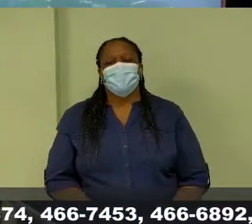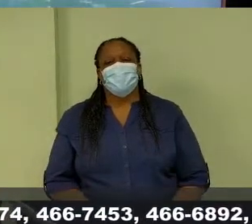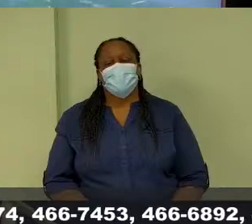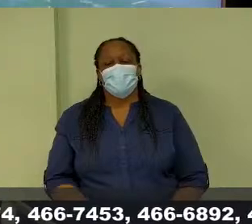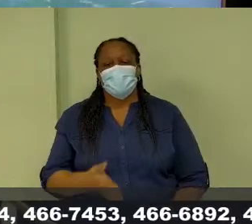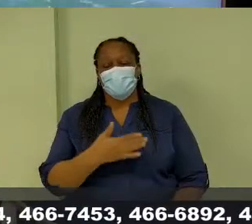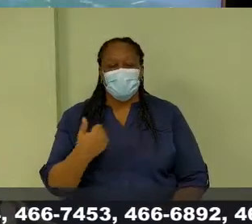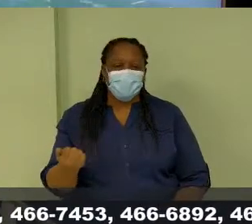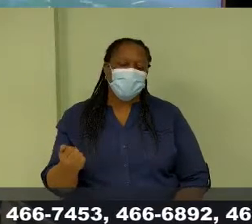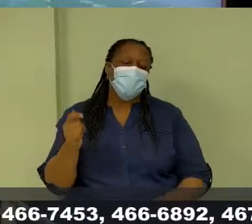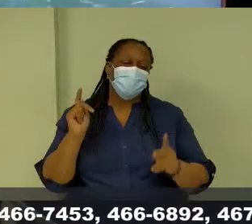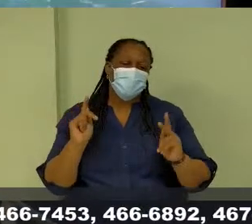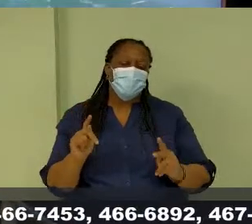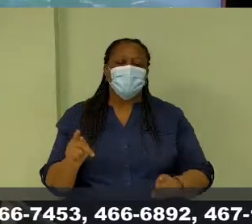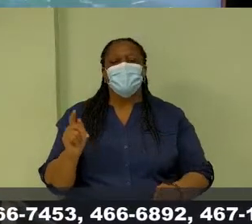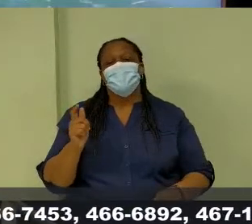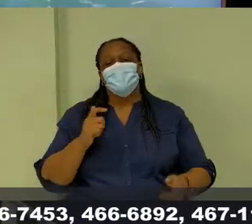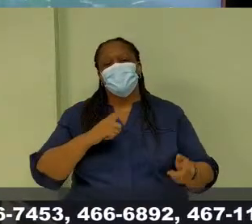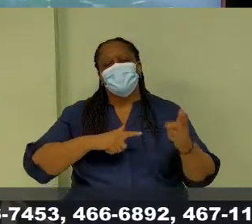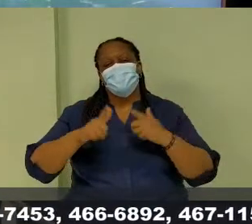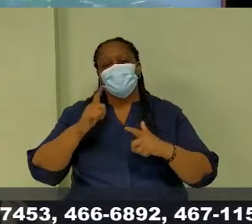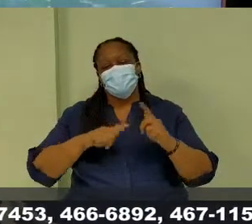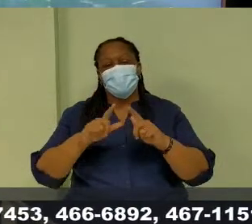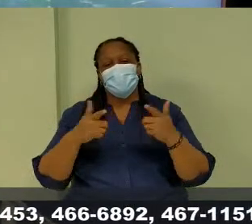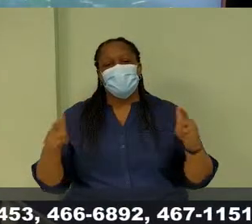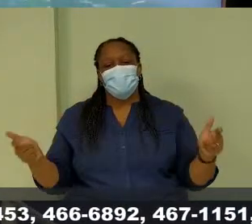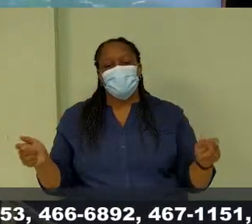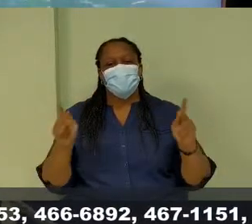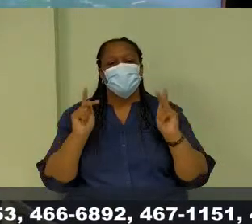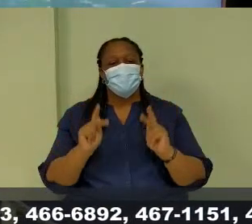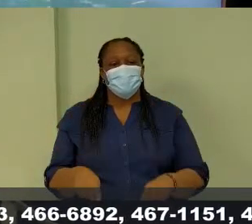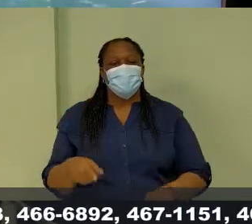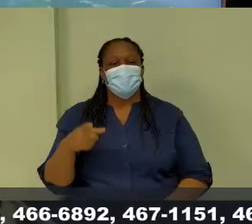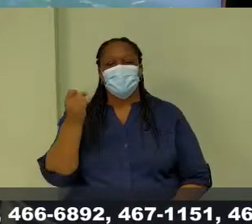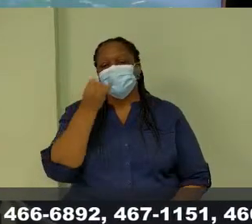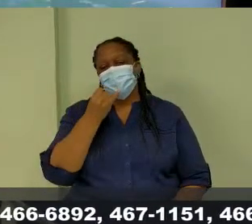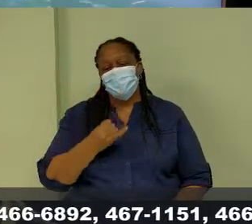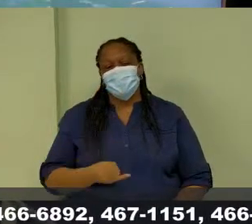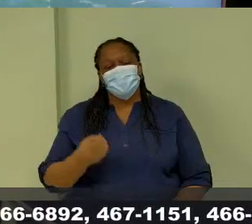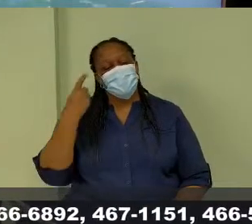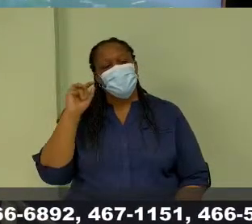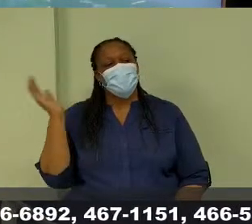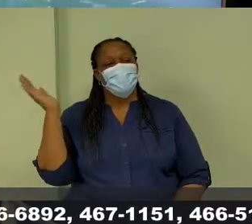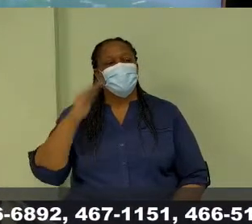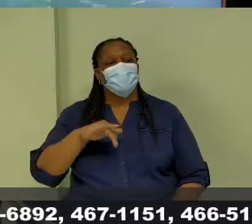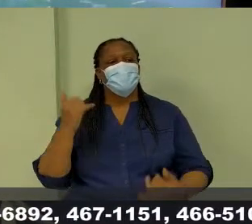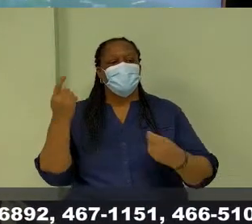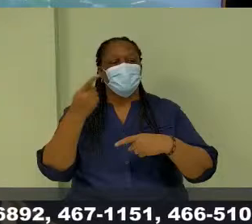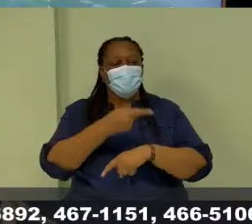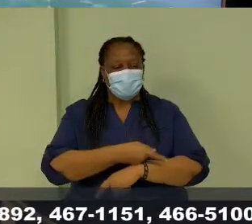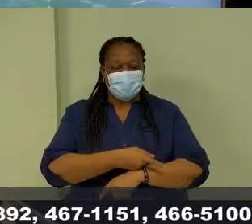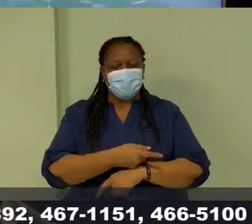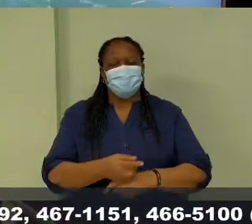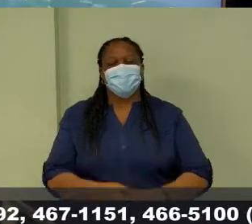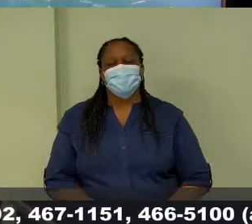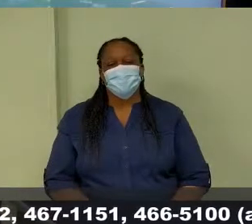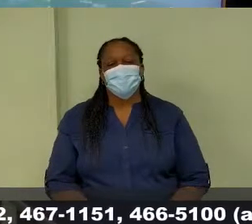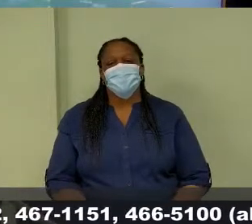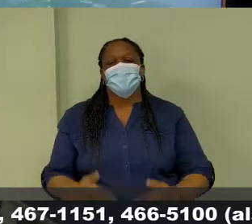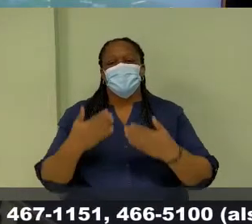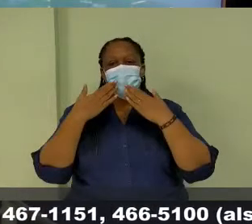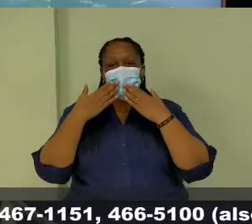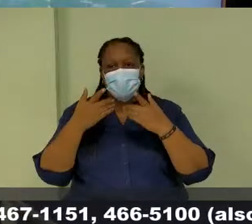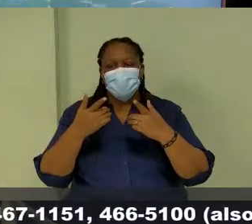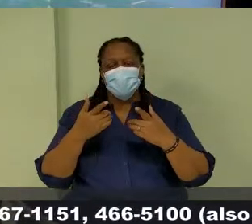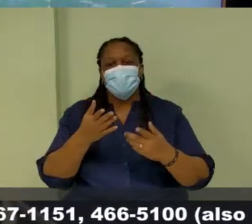language specialist, Mrs. Christmas Jacobs, for being with us today as well. Thank you very